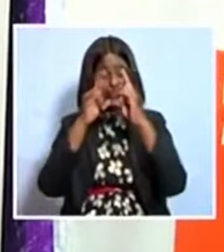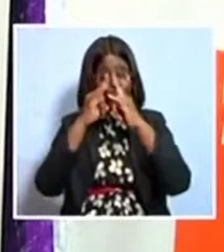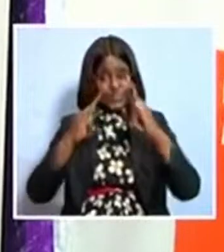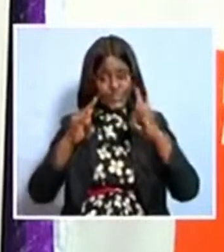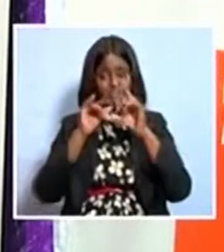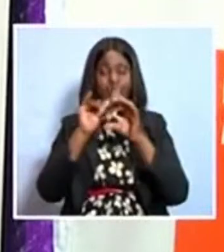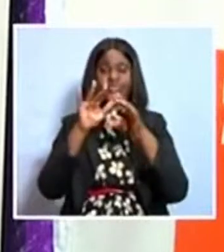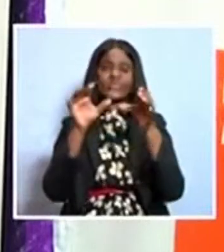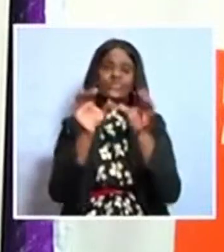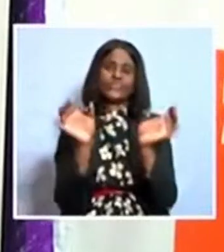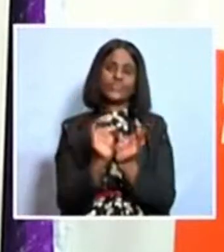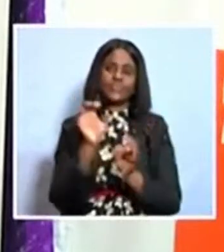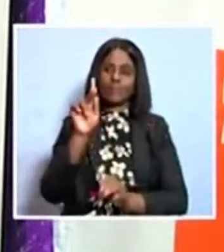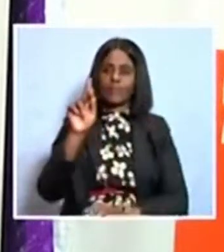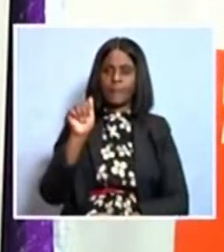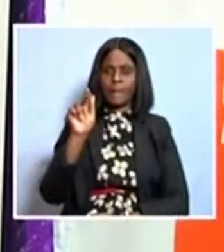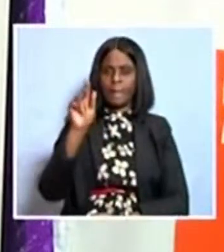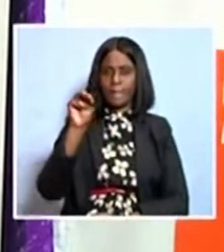constituency as Kaumbe.